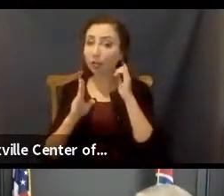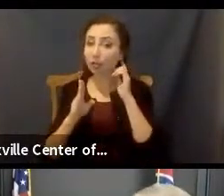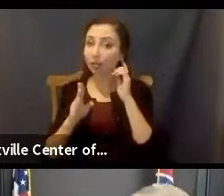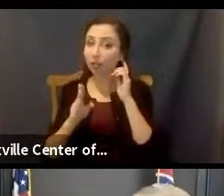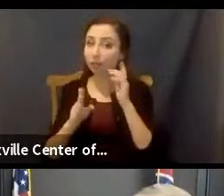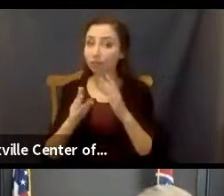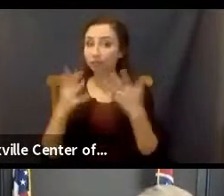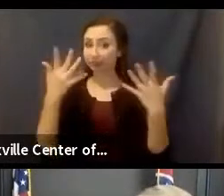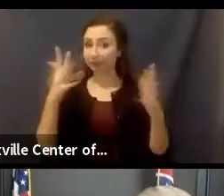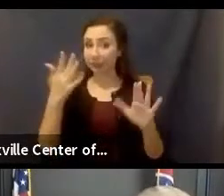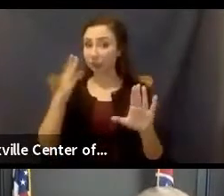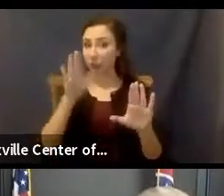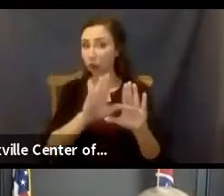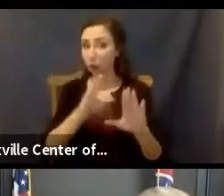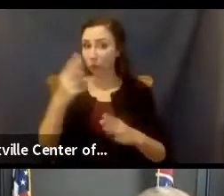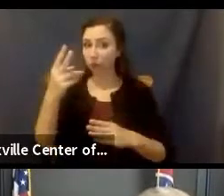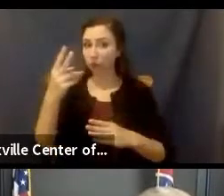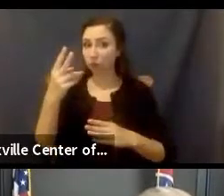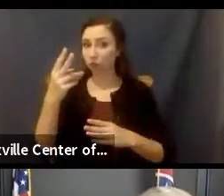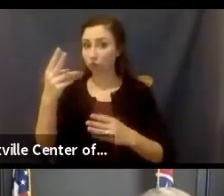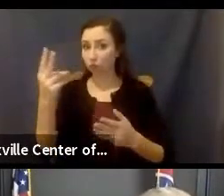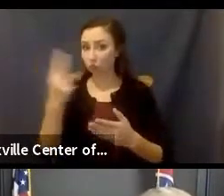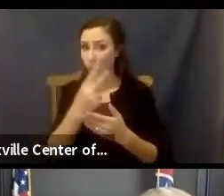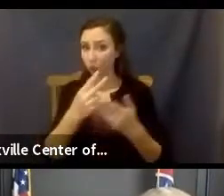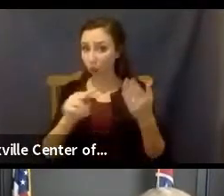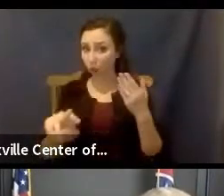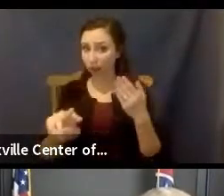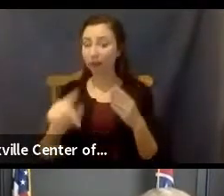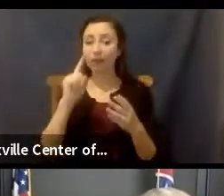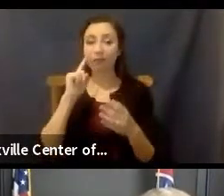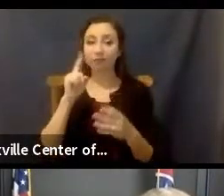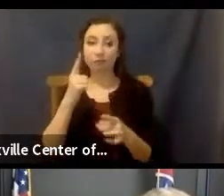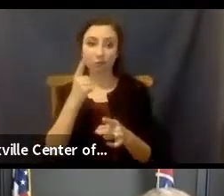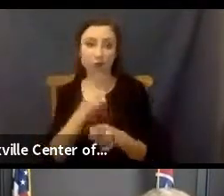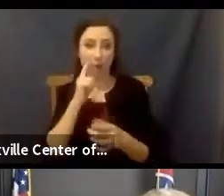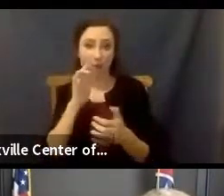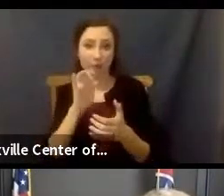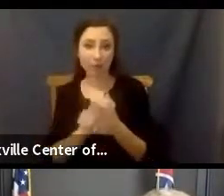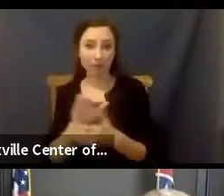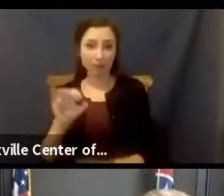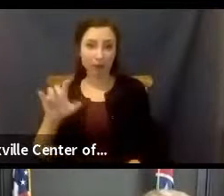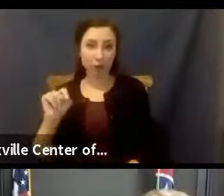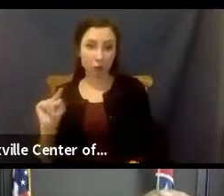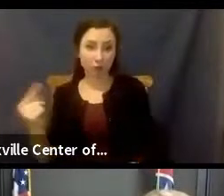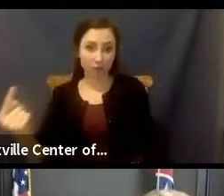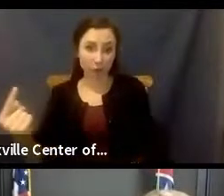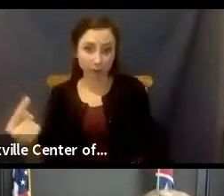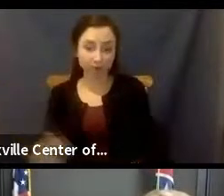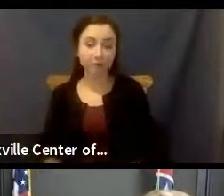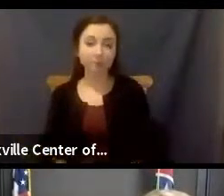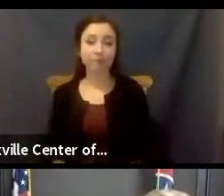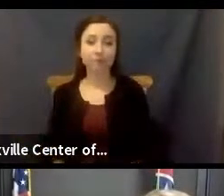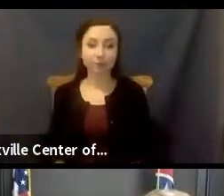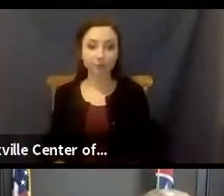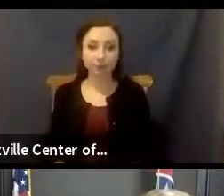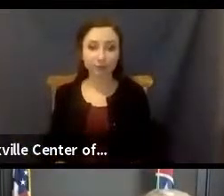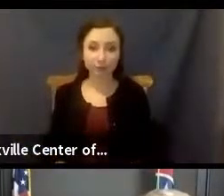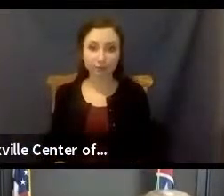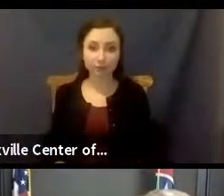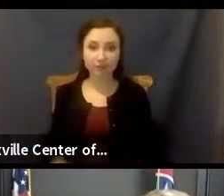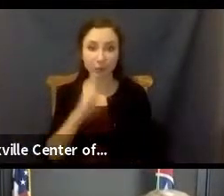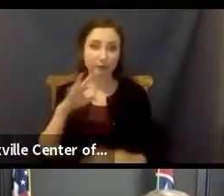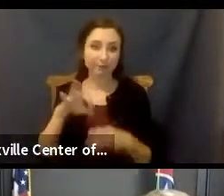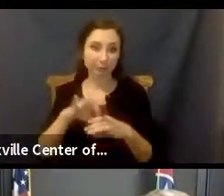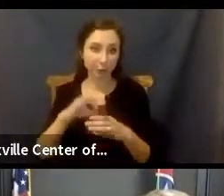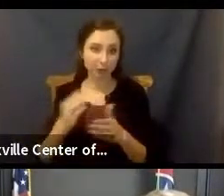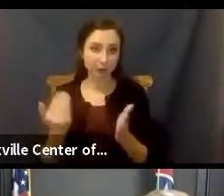weeks. That is correct. I believe it's on, I don't have it right up here, I think October 1st. Yep. We would have to vote it back in in